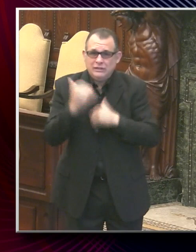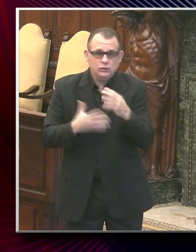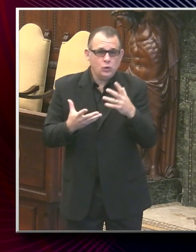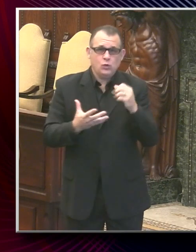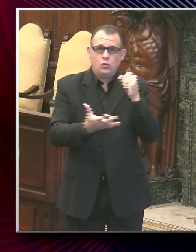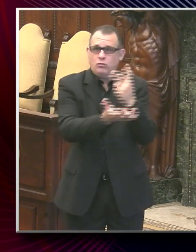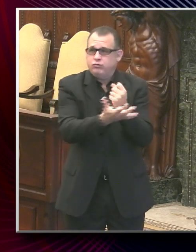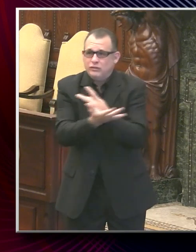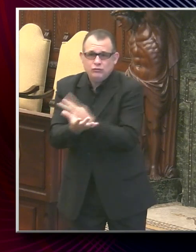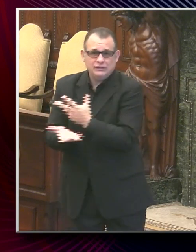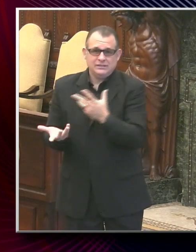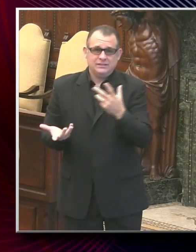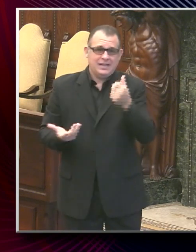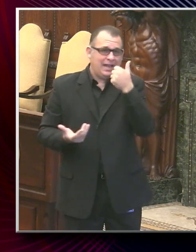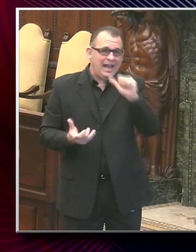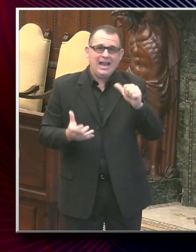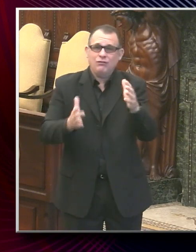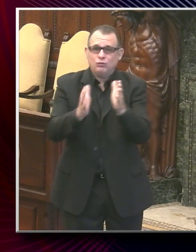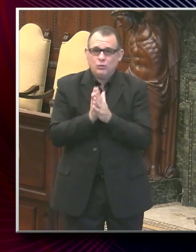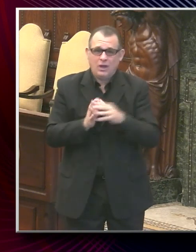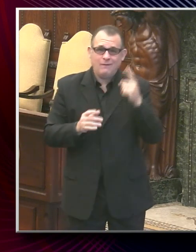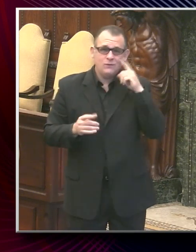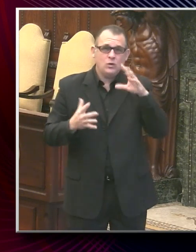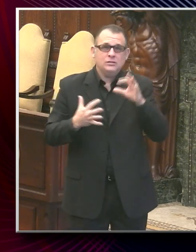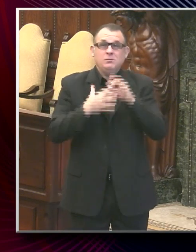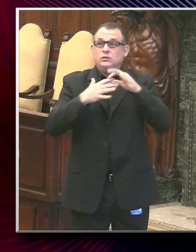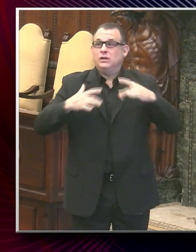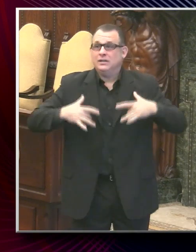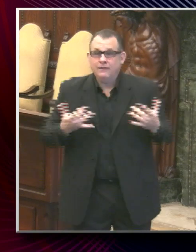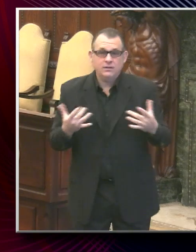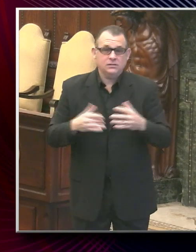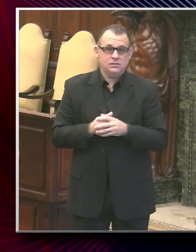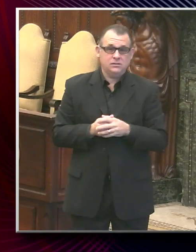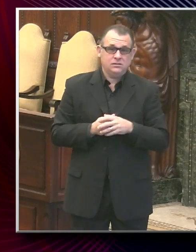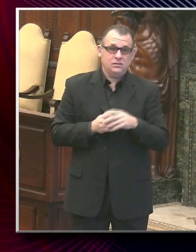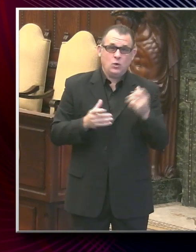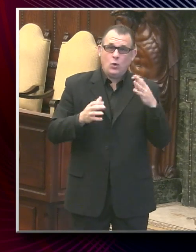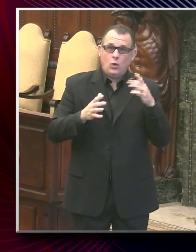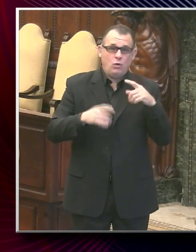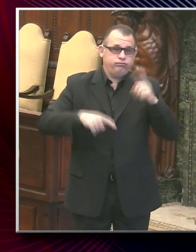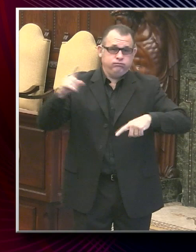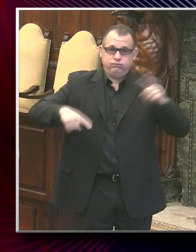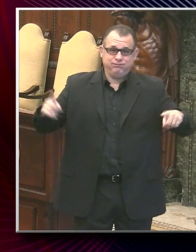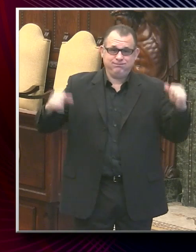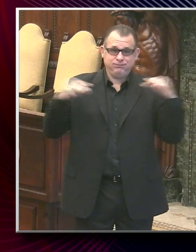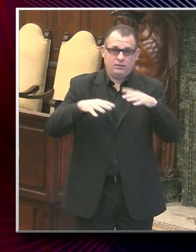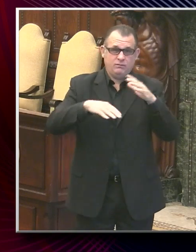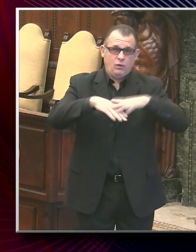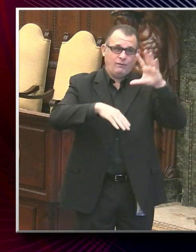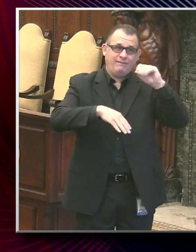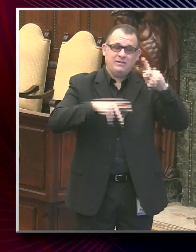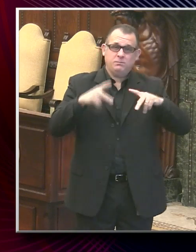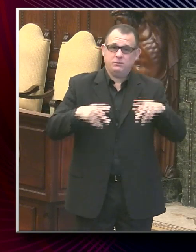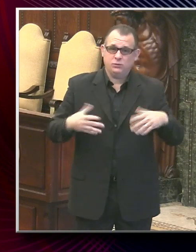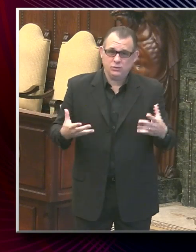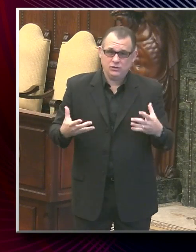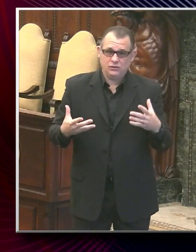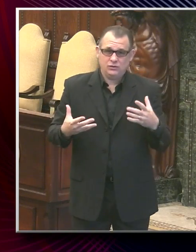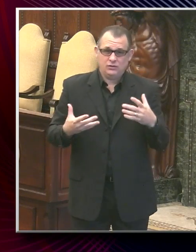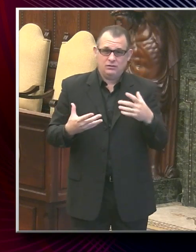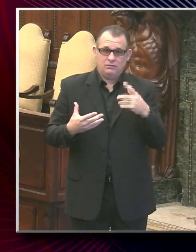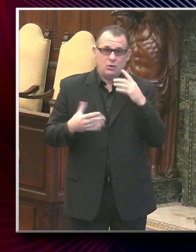enter into agreements for special events or public gatherings of 50 people or more on public property through the end of